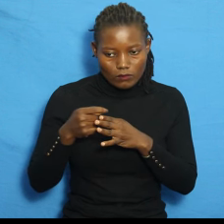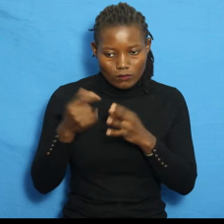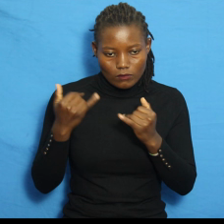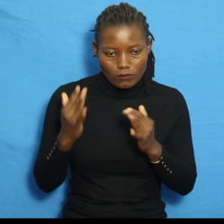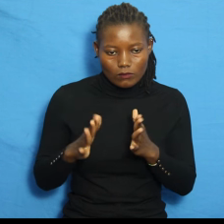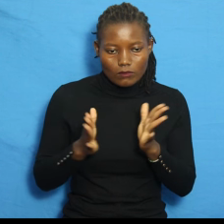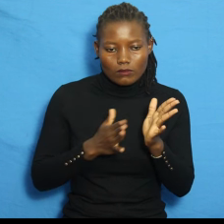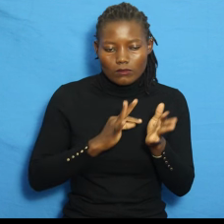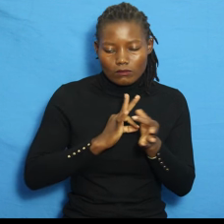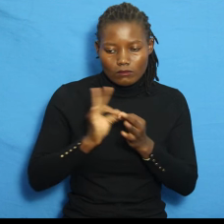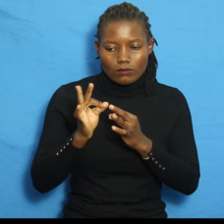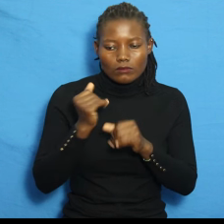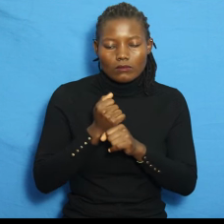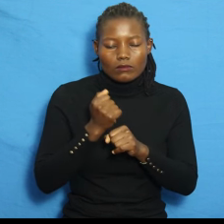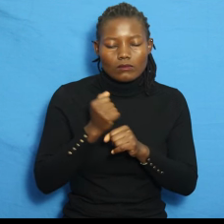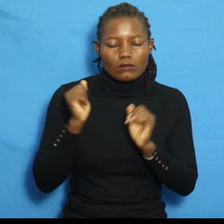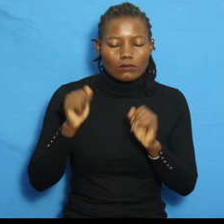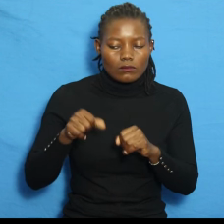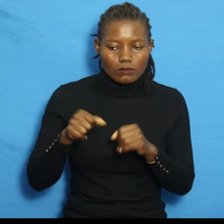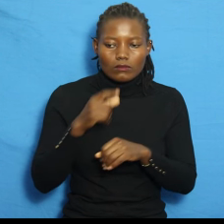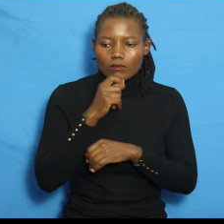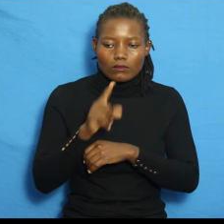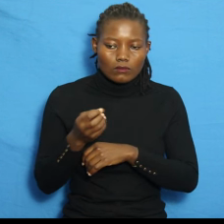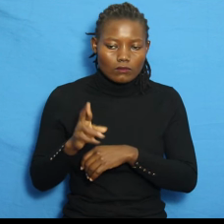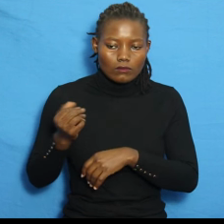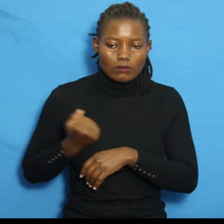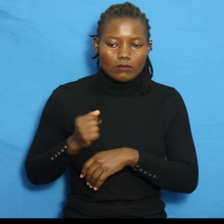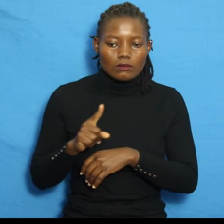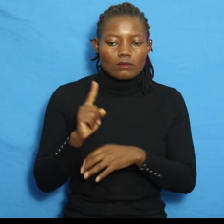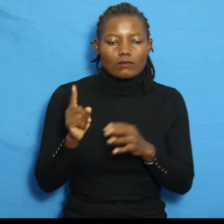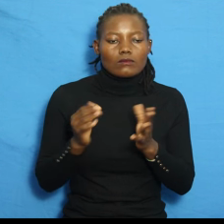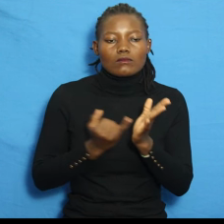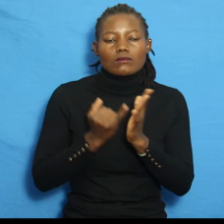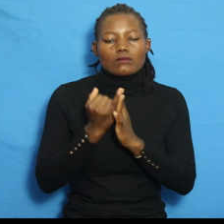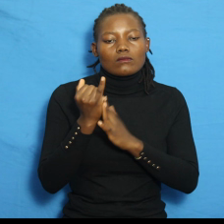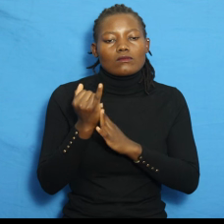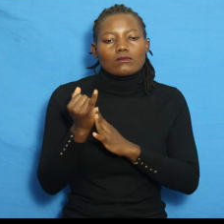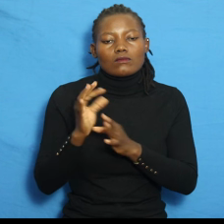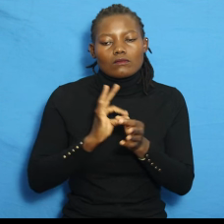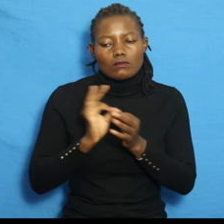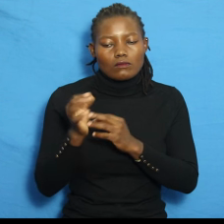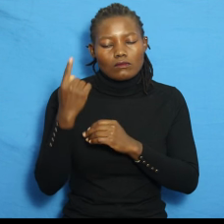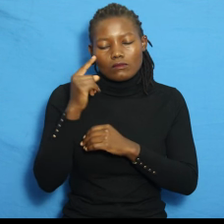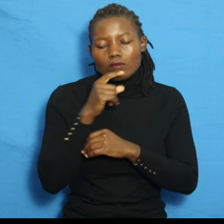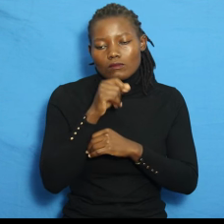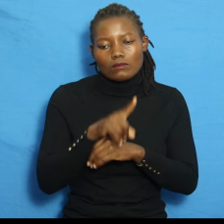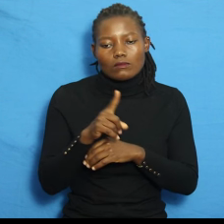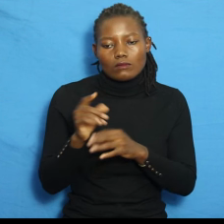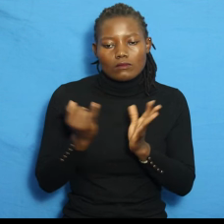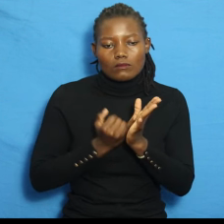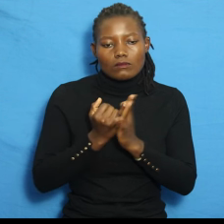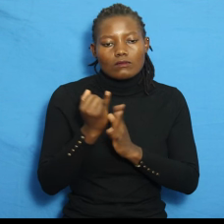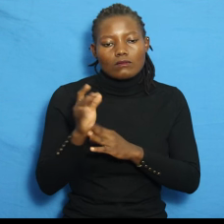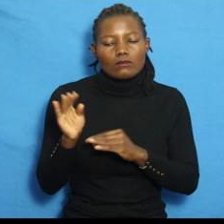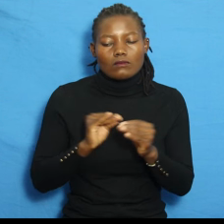training, then you must train the athlete on speed work to enable him or her to increase the